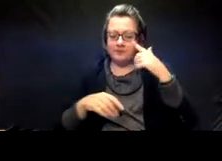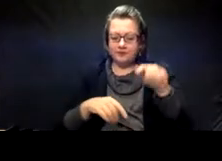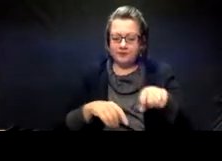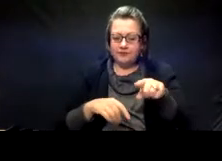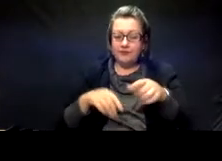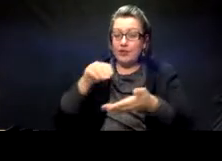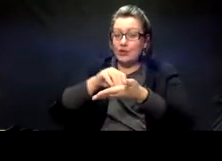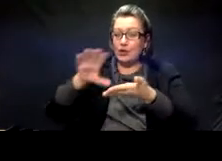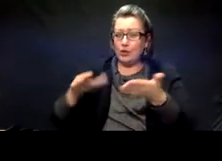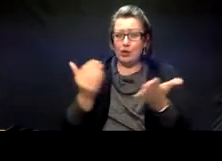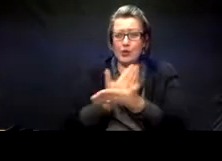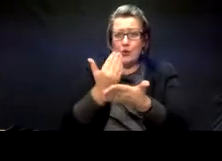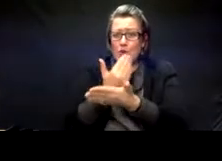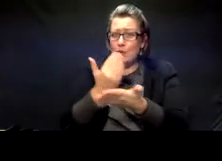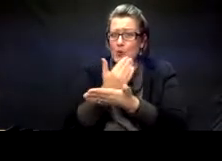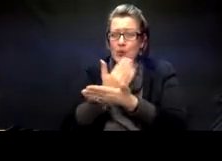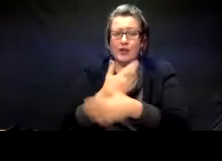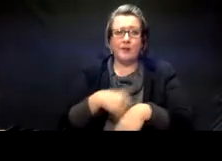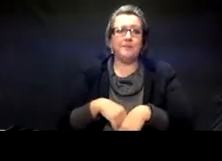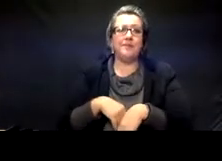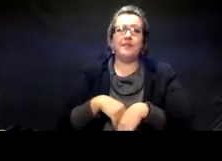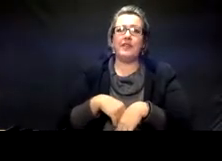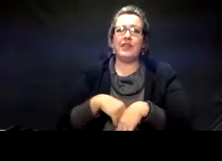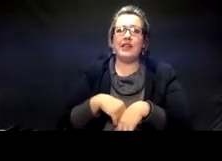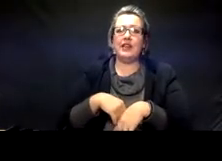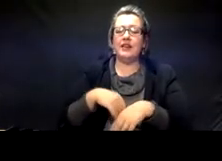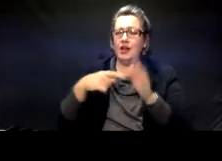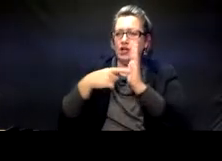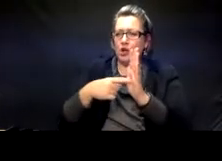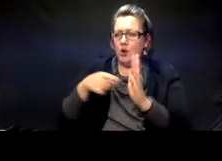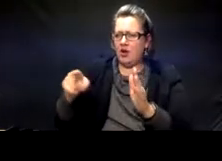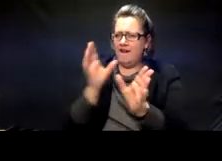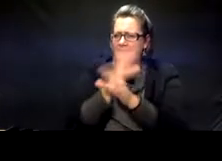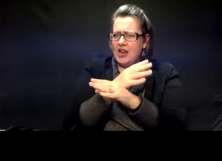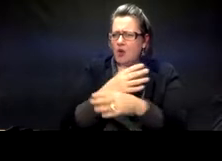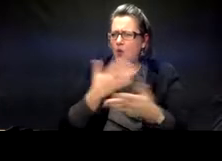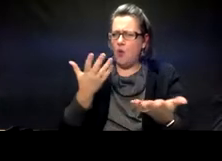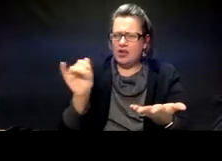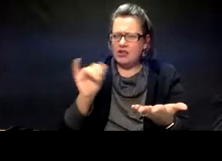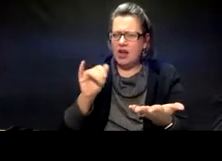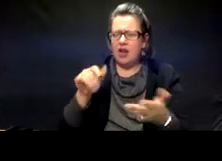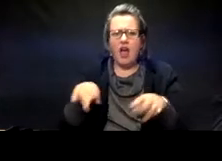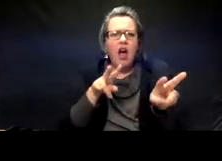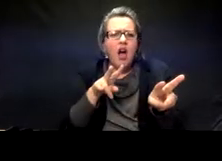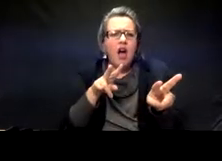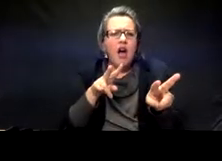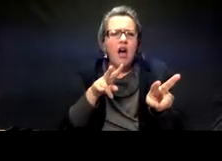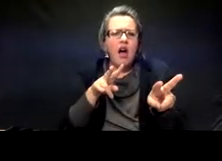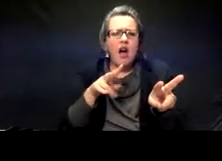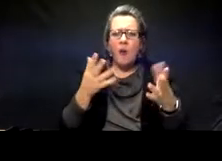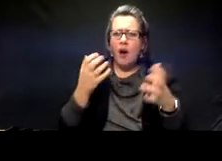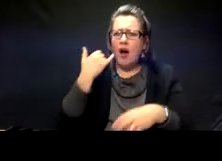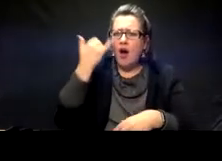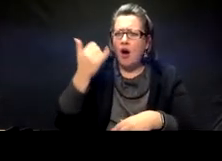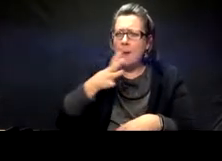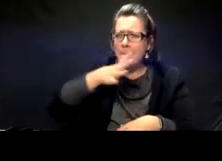the elementary dorm, there was a new student, and I showed them the video phone and what